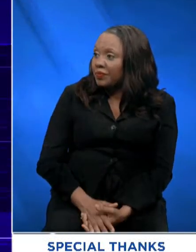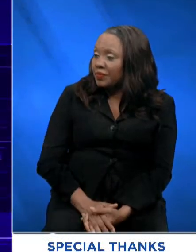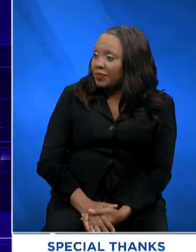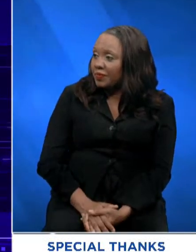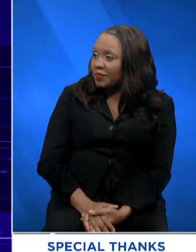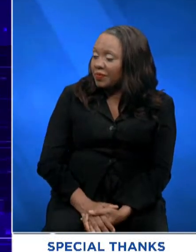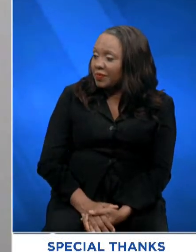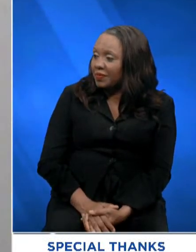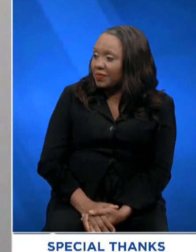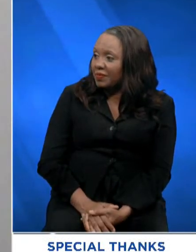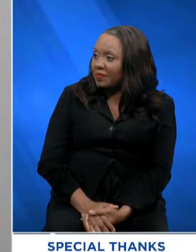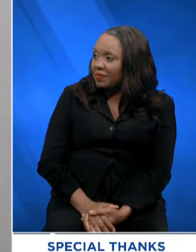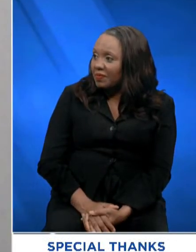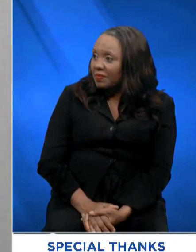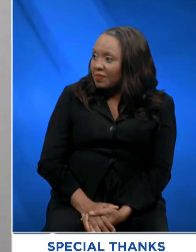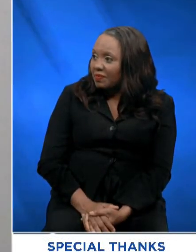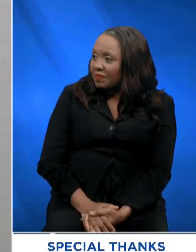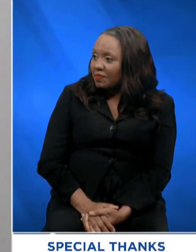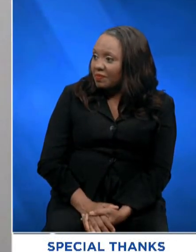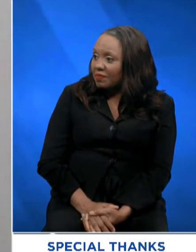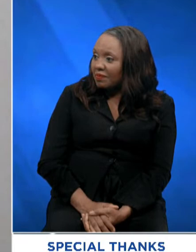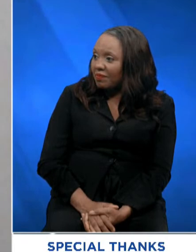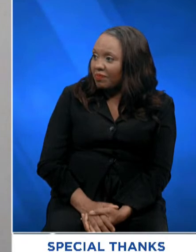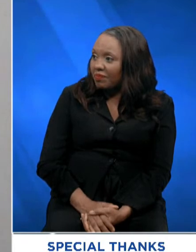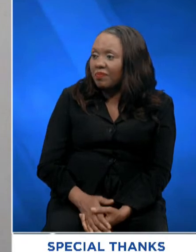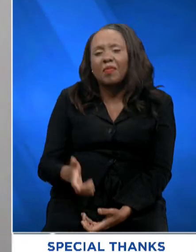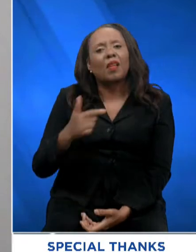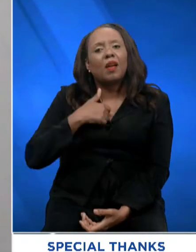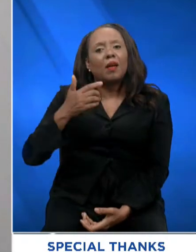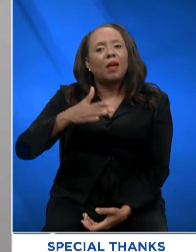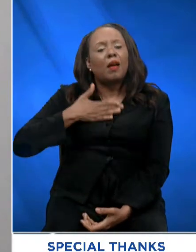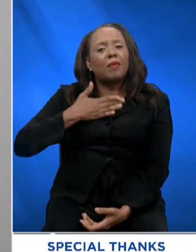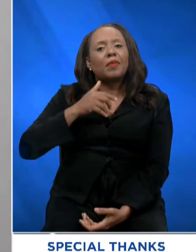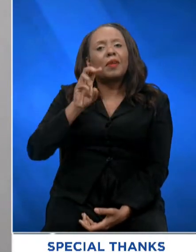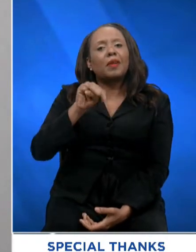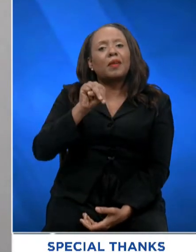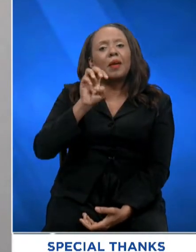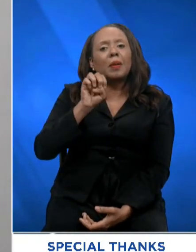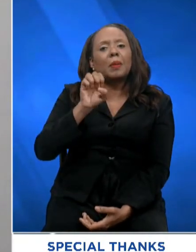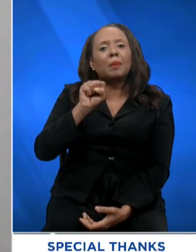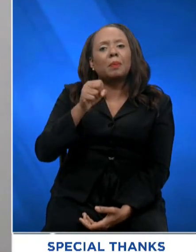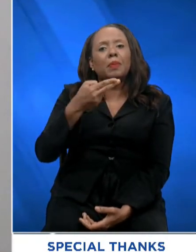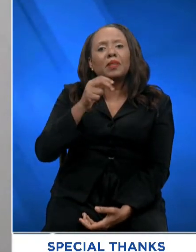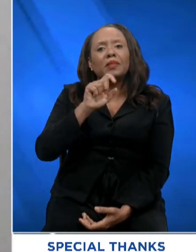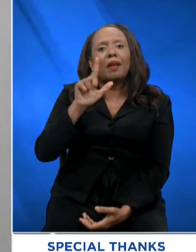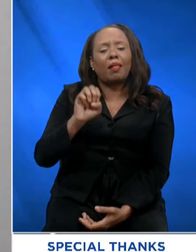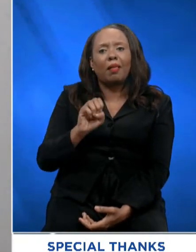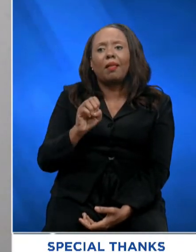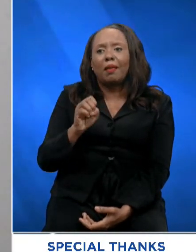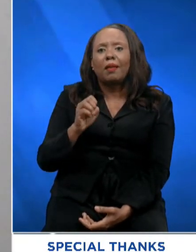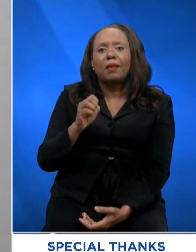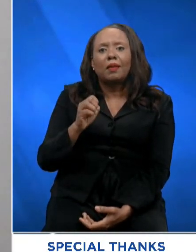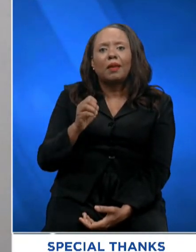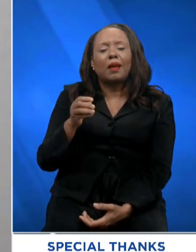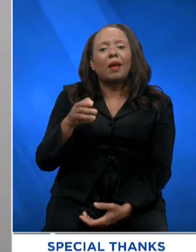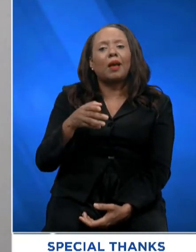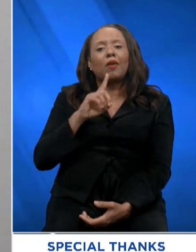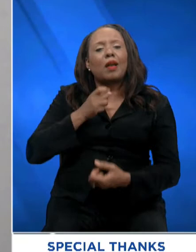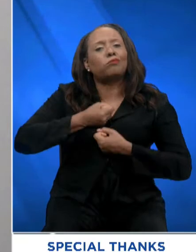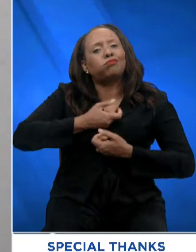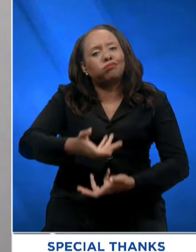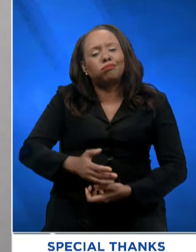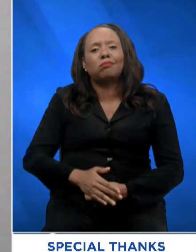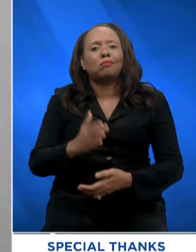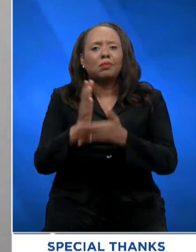Yes, I'm glad that Michelle actually brought this to light as well, because as I was saying before, it is very, very difficult for